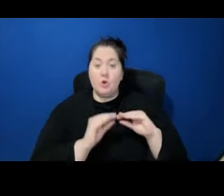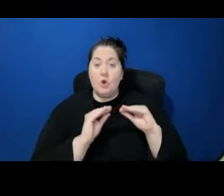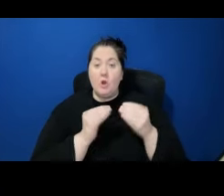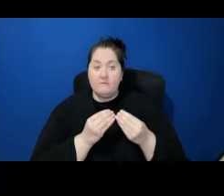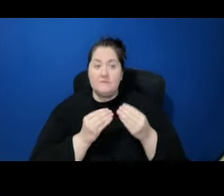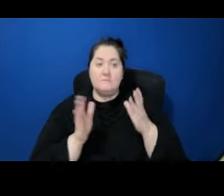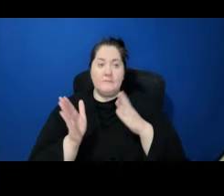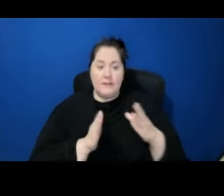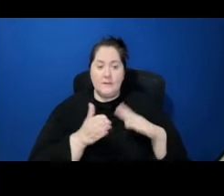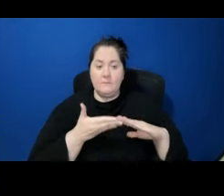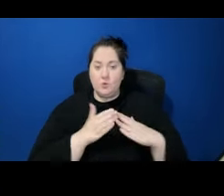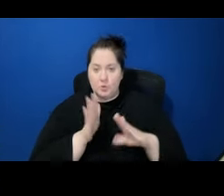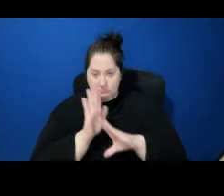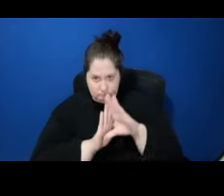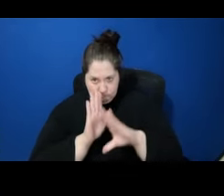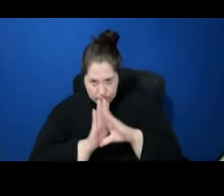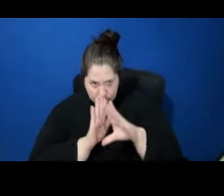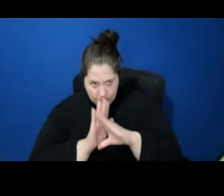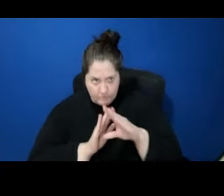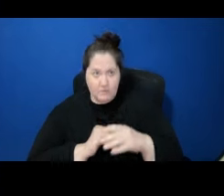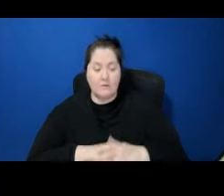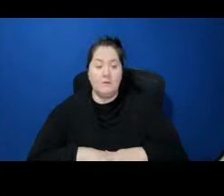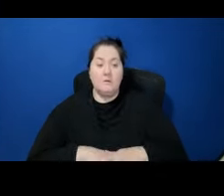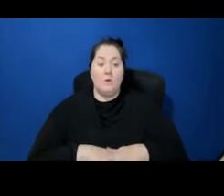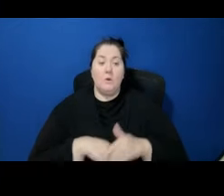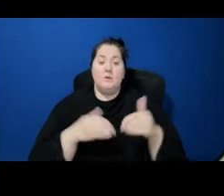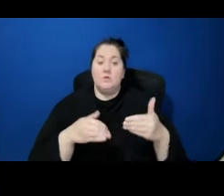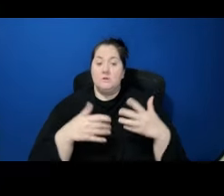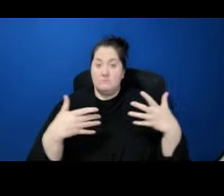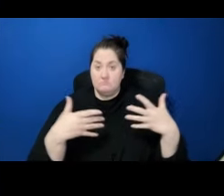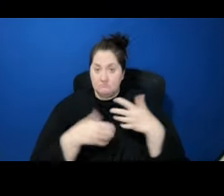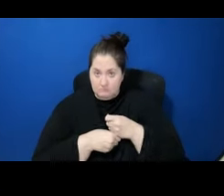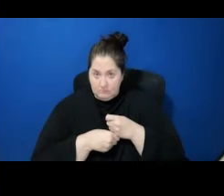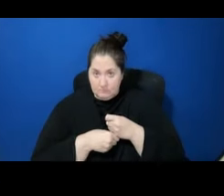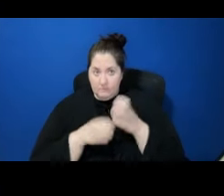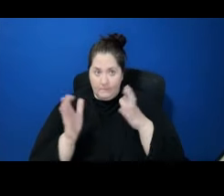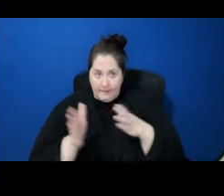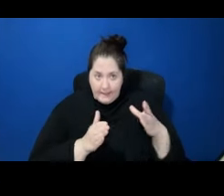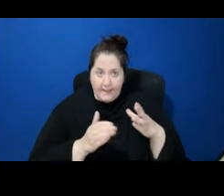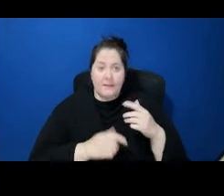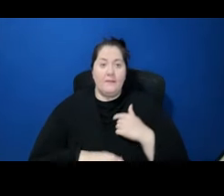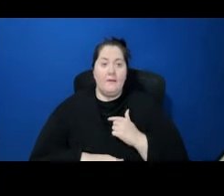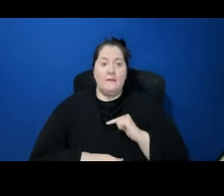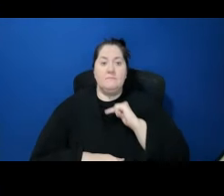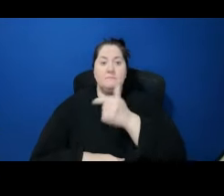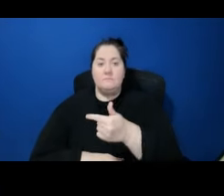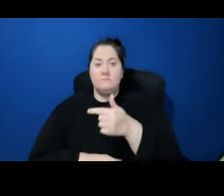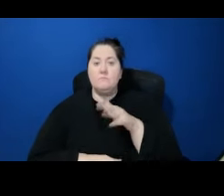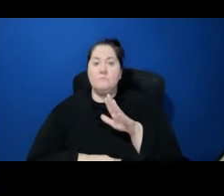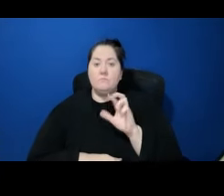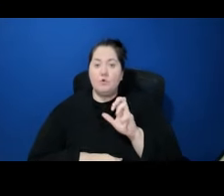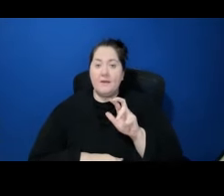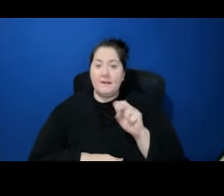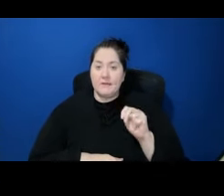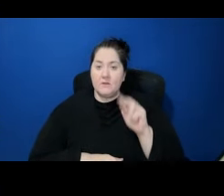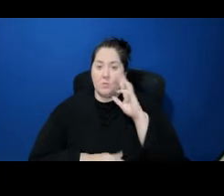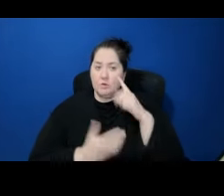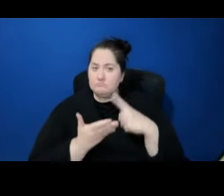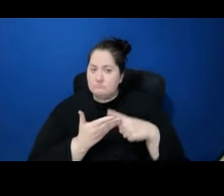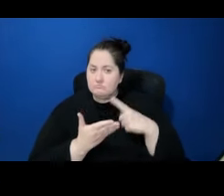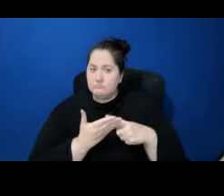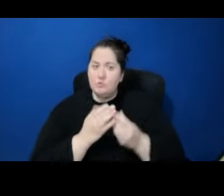And I'm going to provide an introduction to the comprehensive plan and then have my colleague Brennan talk about the growth strategy, and